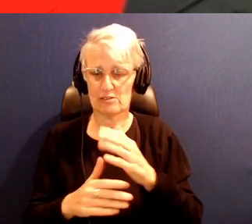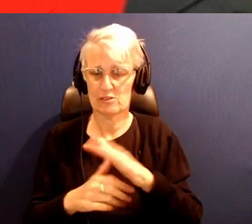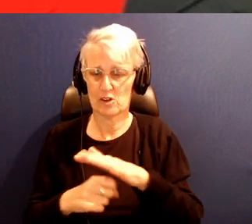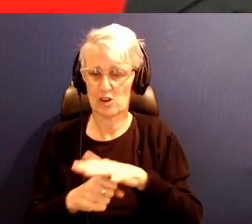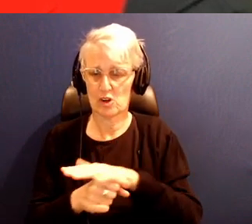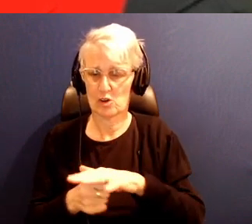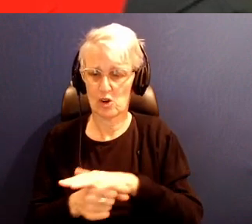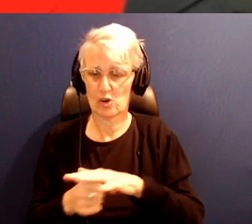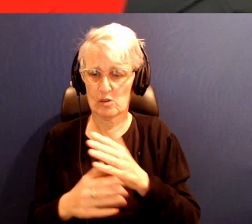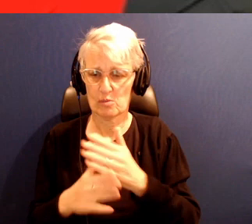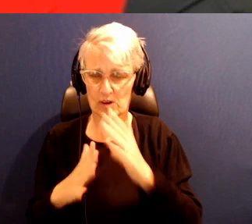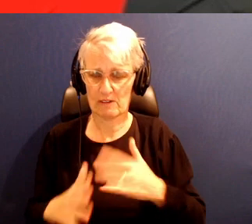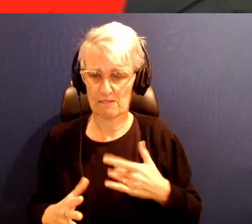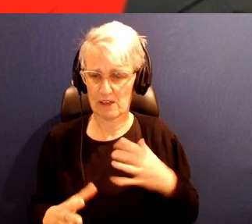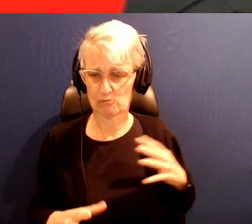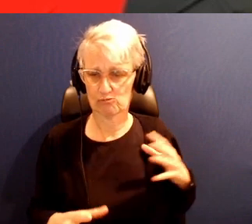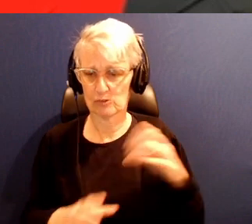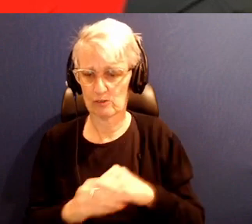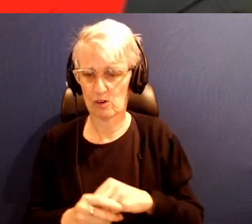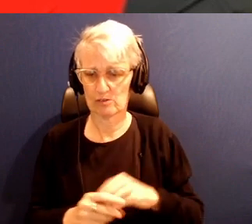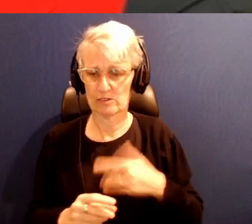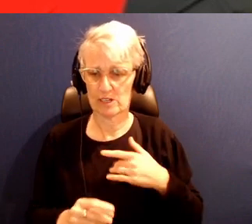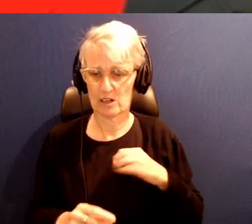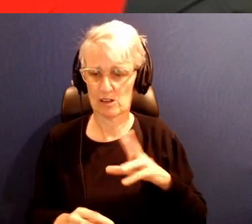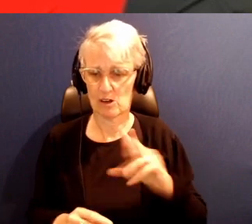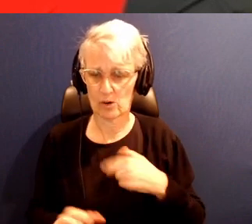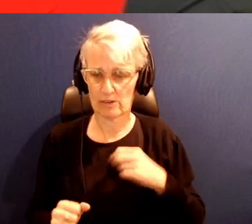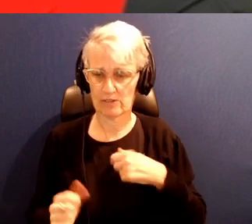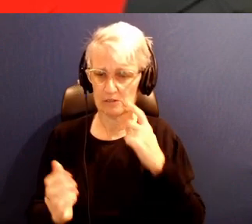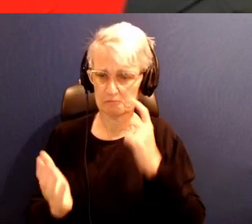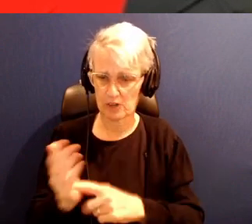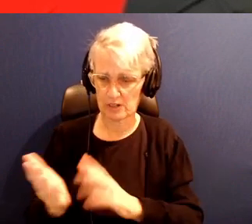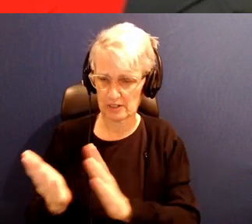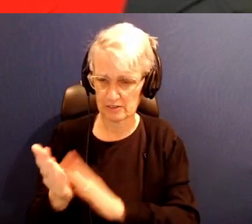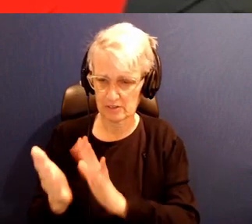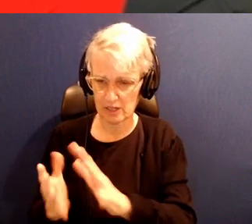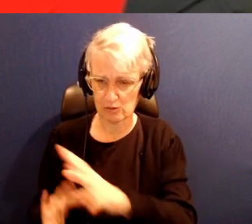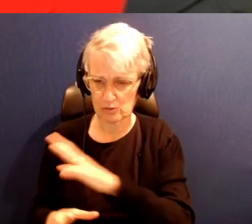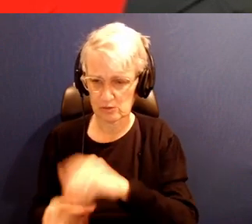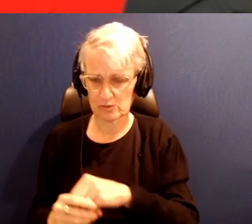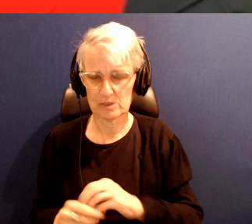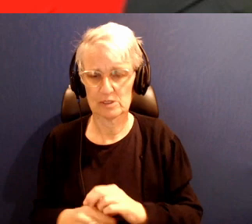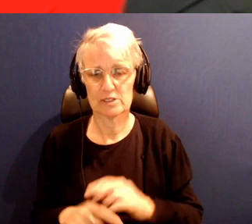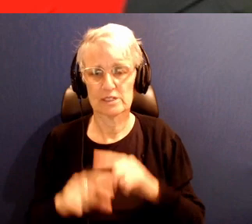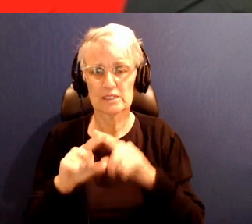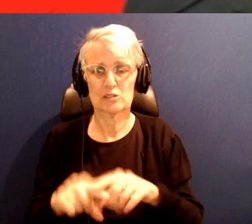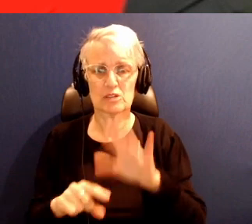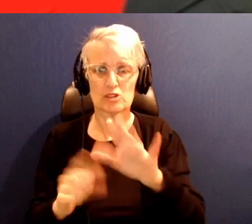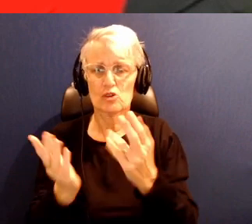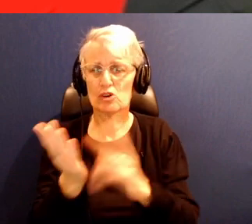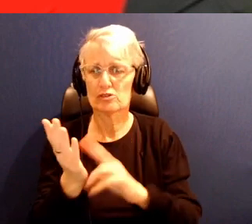real sense of ownership in the project and are recognized for their contribution. Depending on your